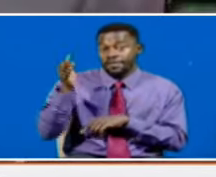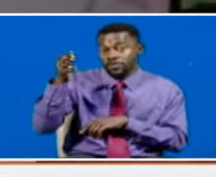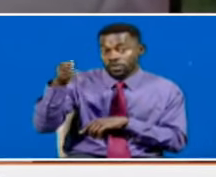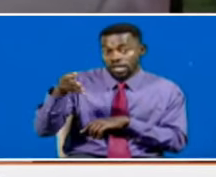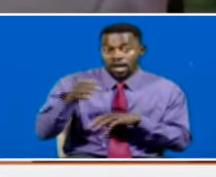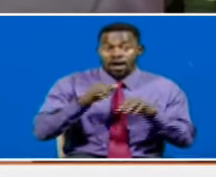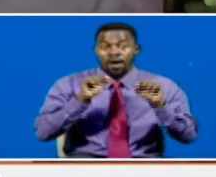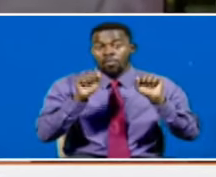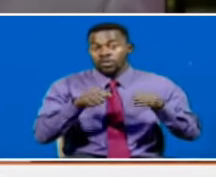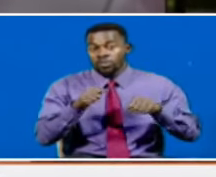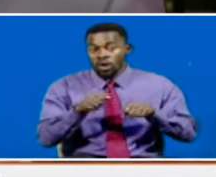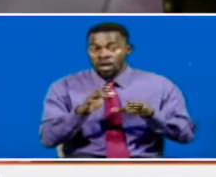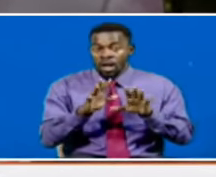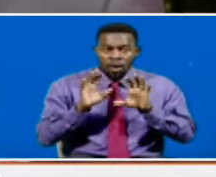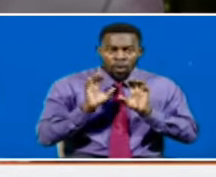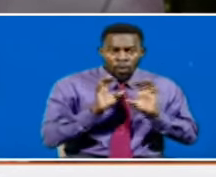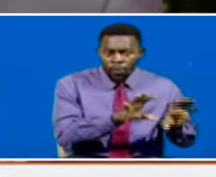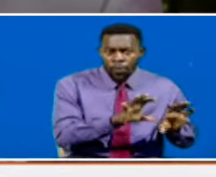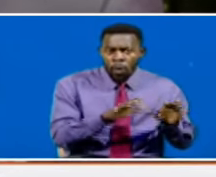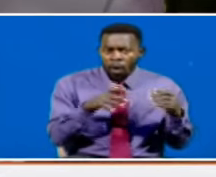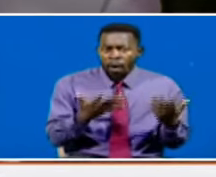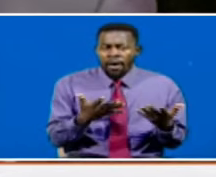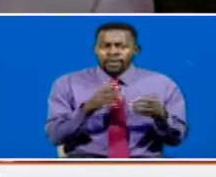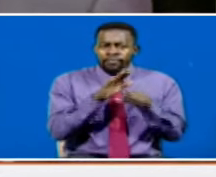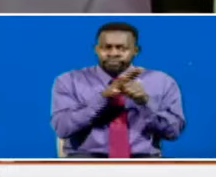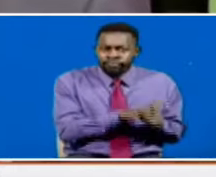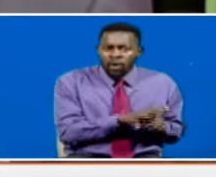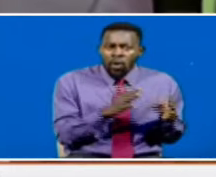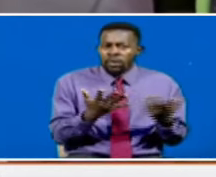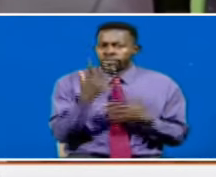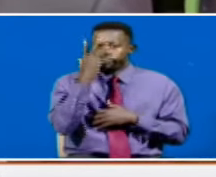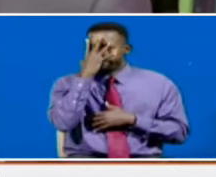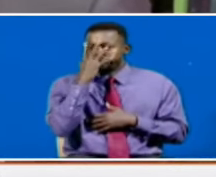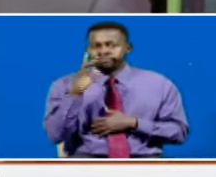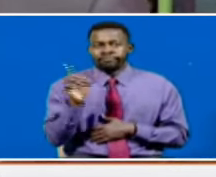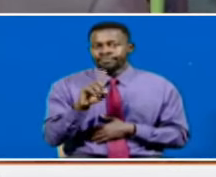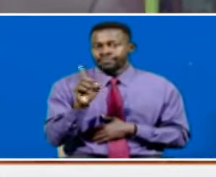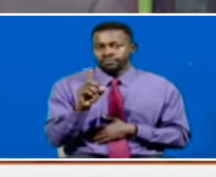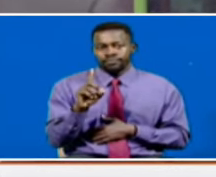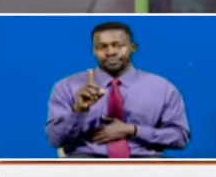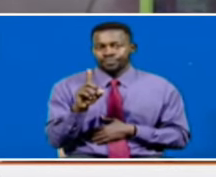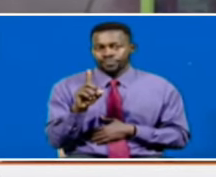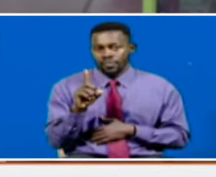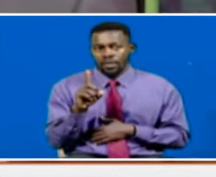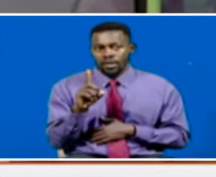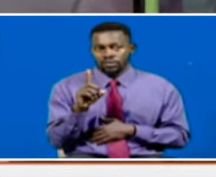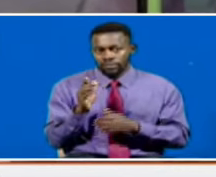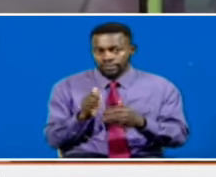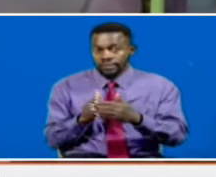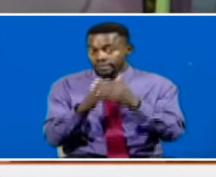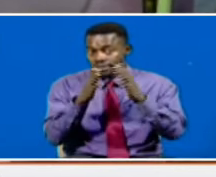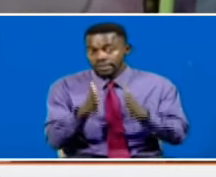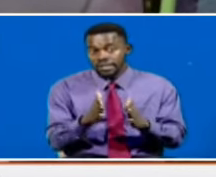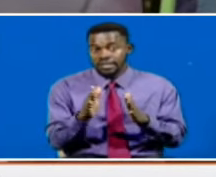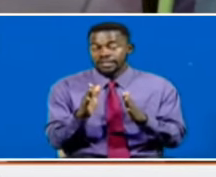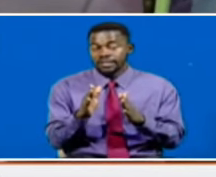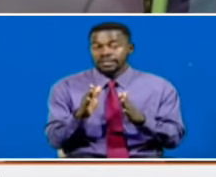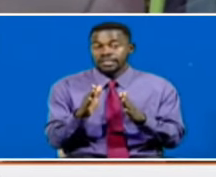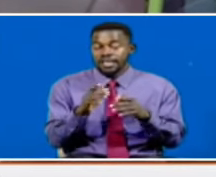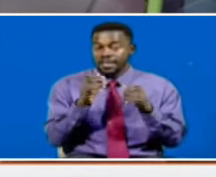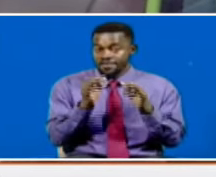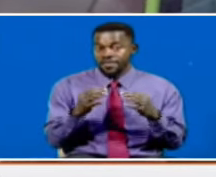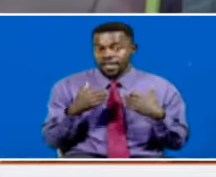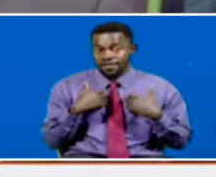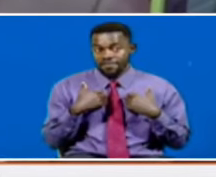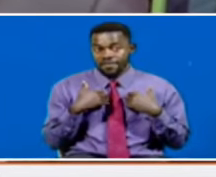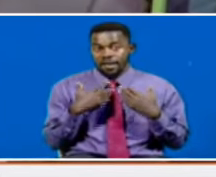need for harassment or embarrassment or intimidation of leaders when there are matters such as